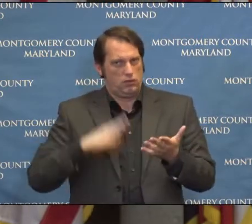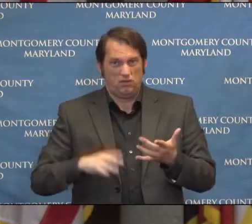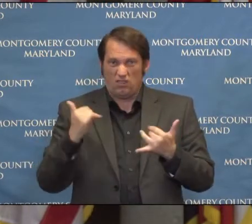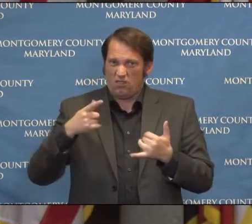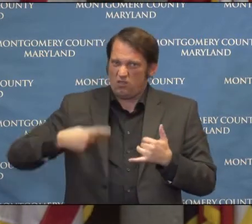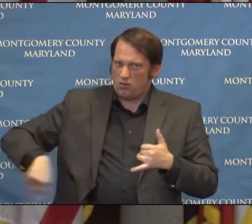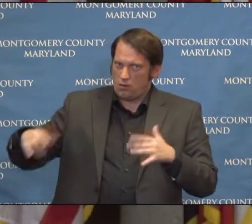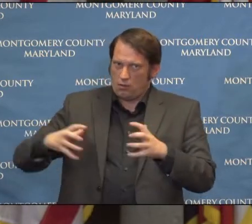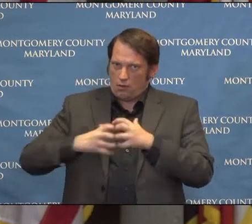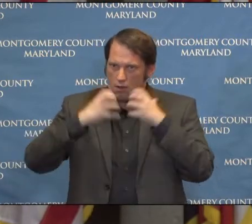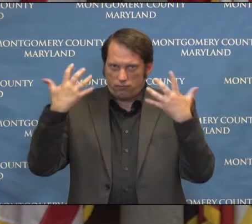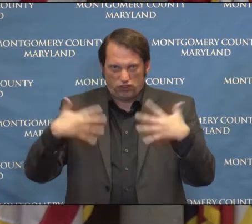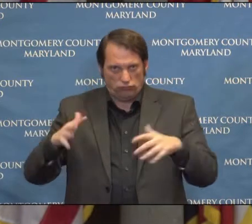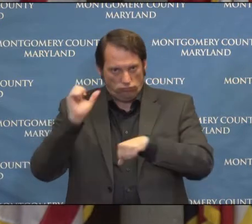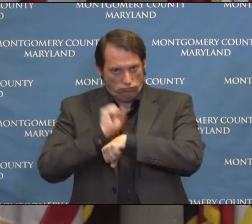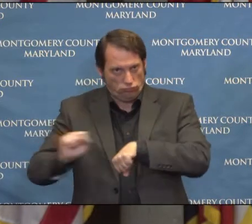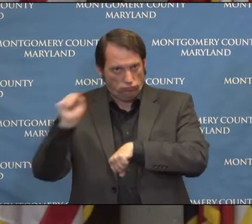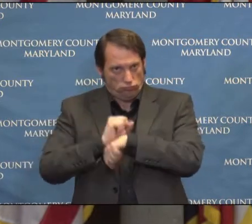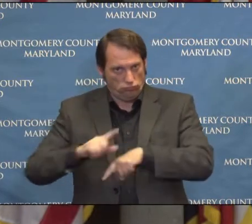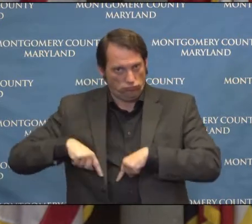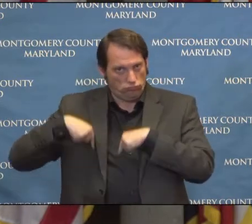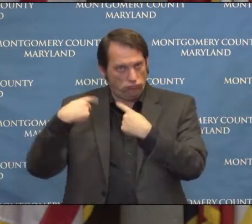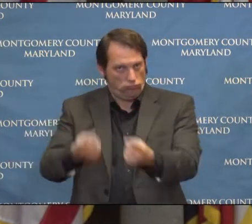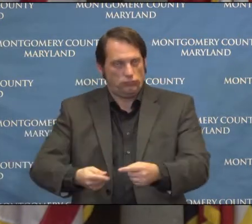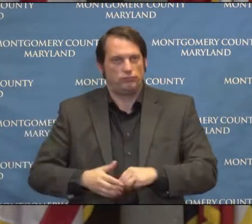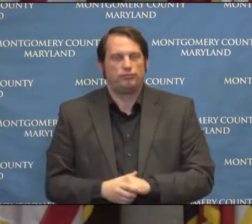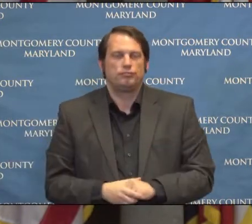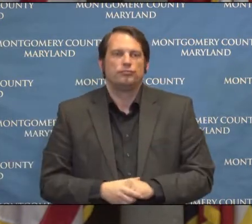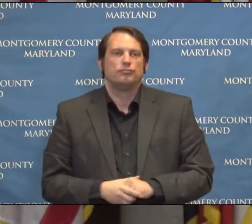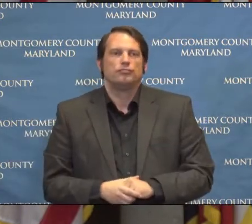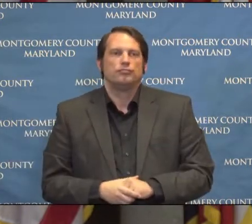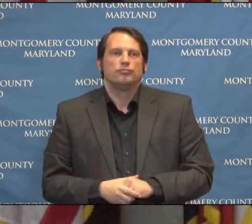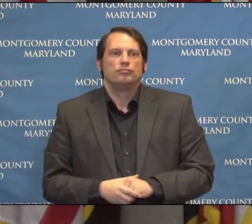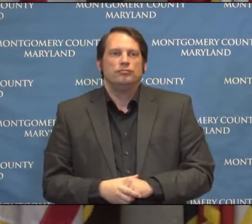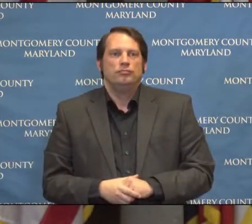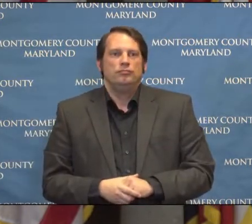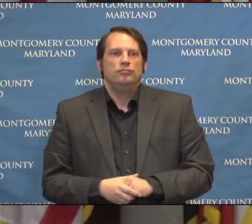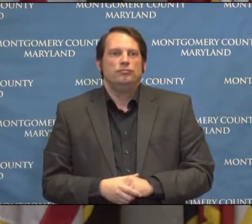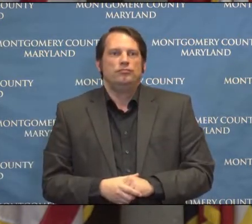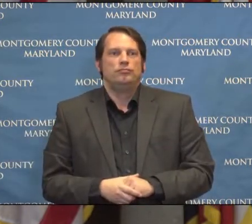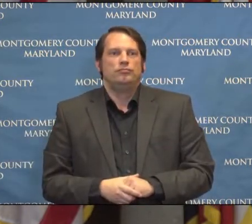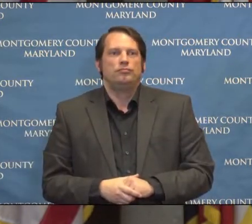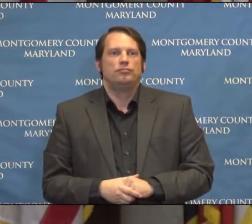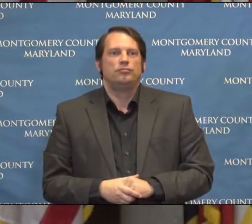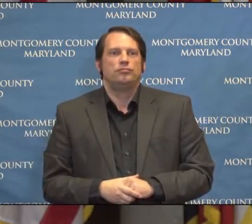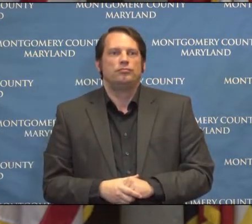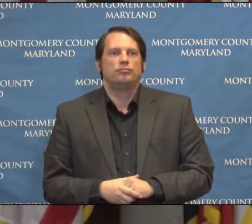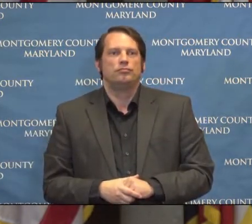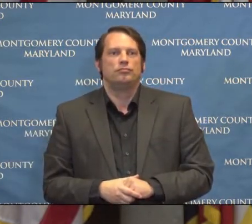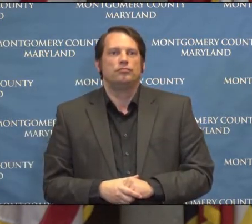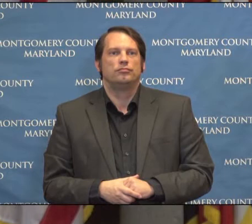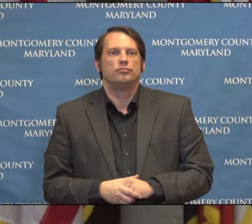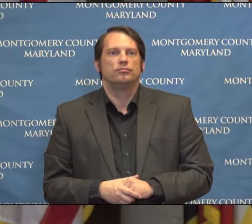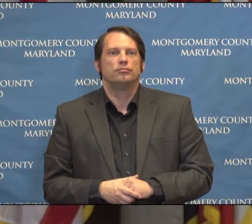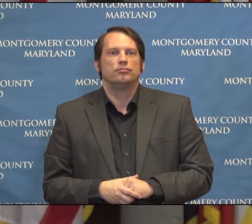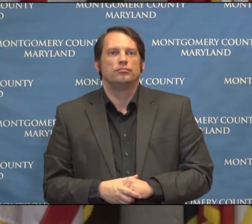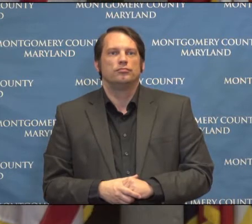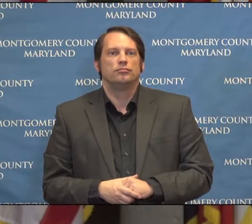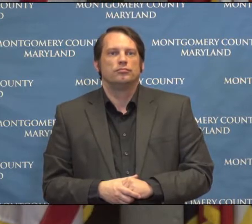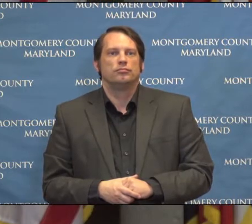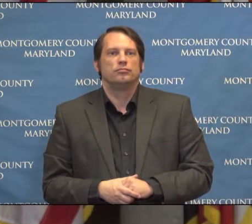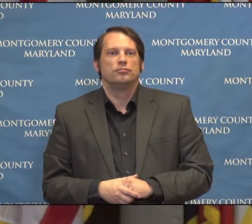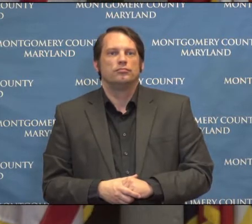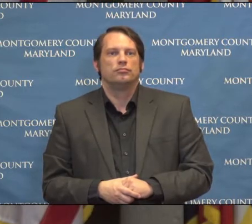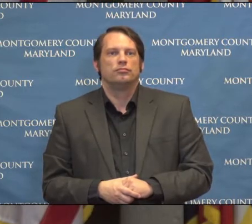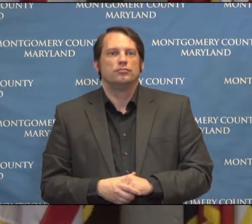way want to imply that is the same as regular school. It's not. And it's not the same for any of our students, whether